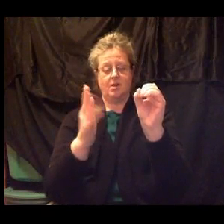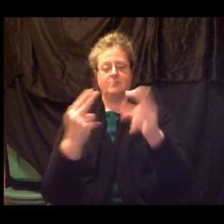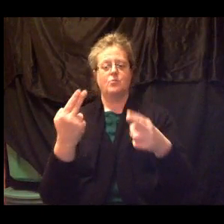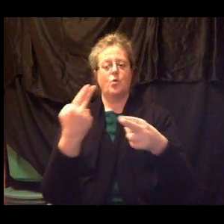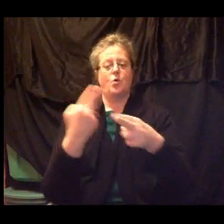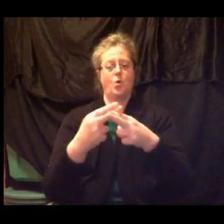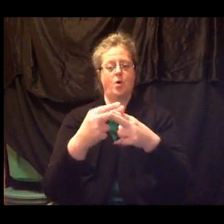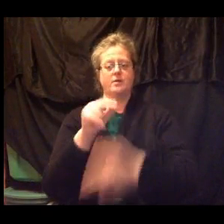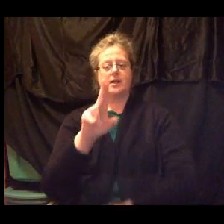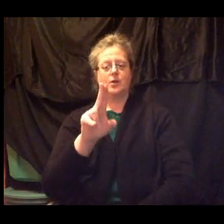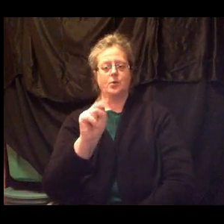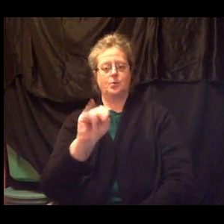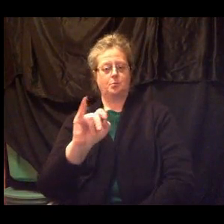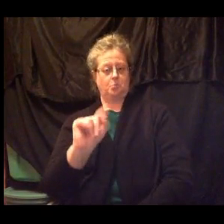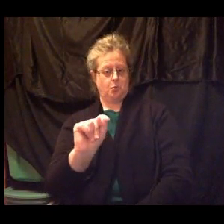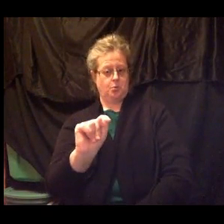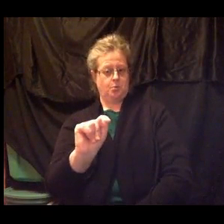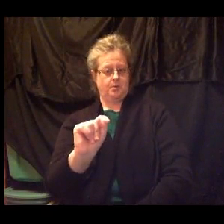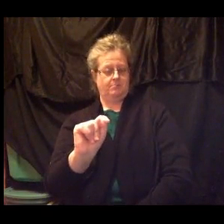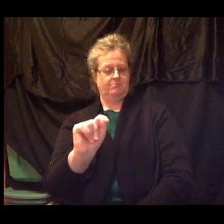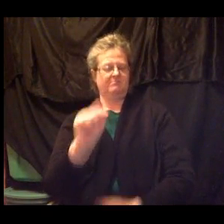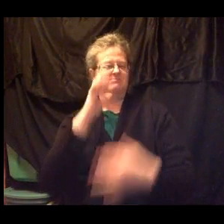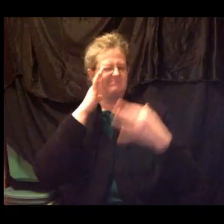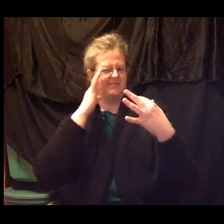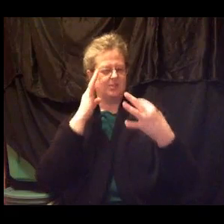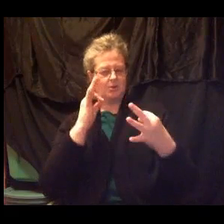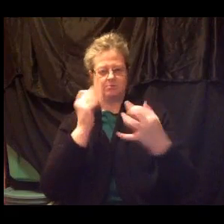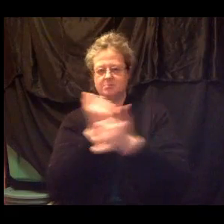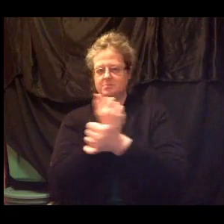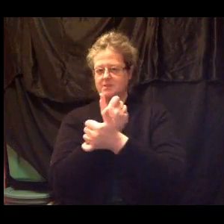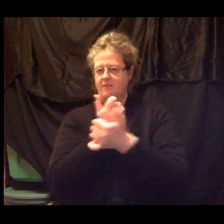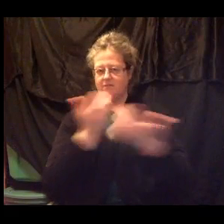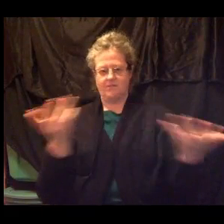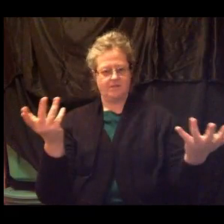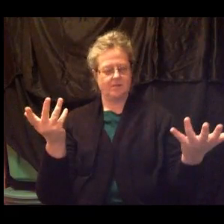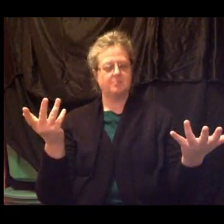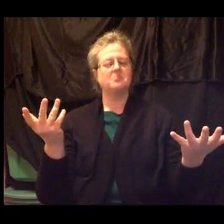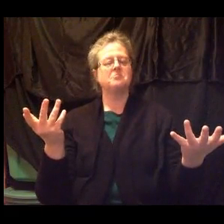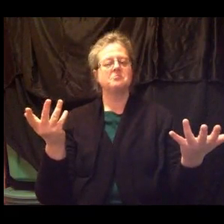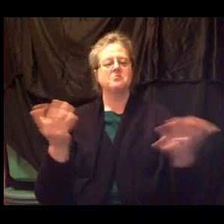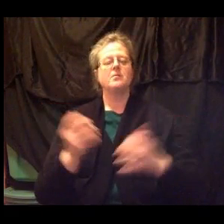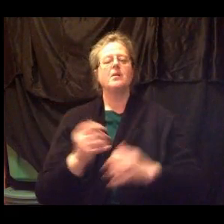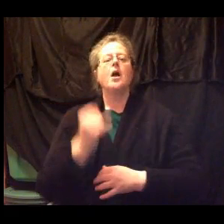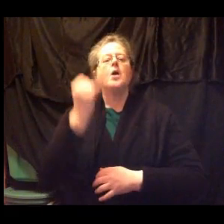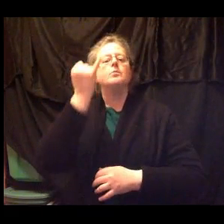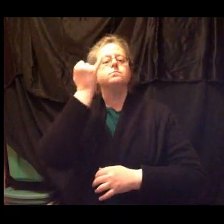And that's what determines everything else on your number line. So if someone